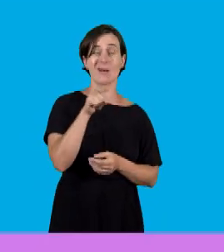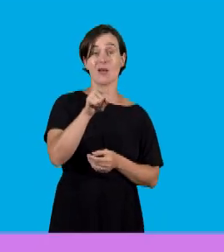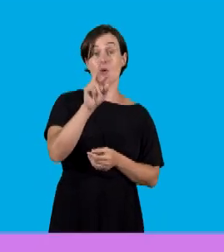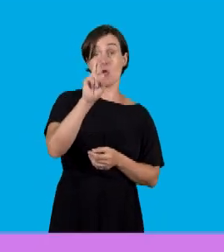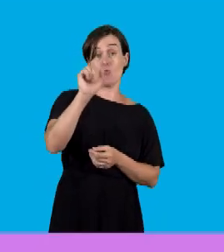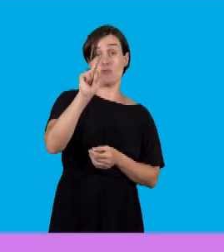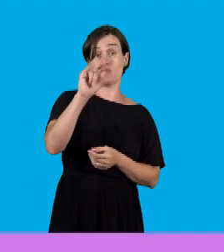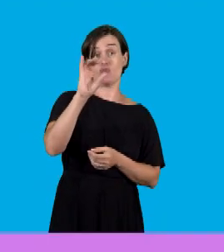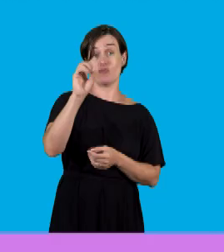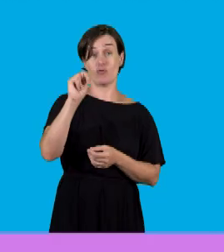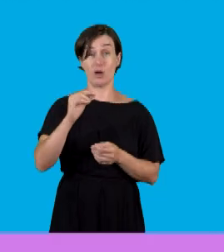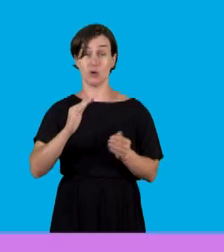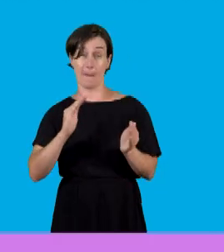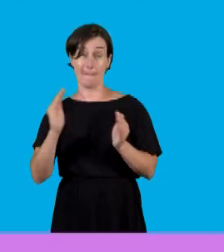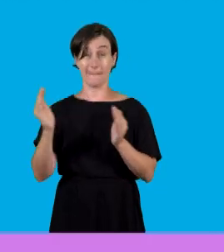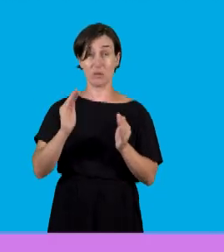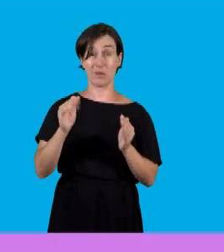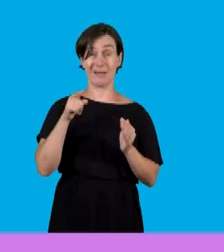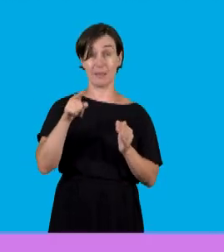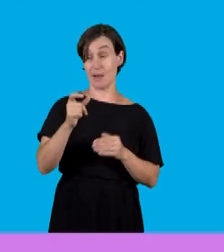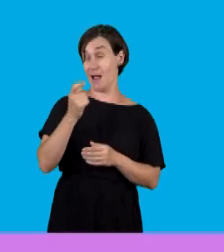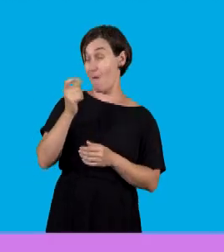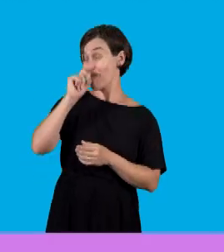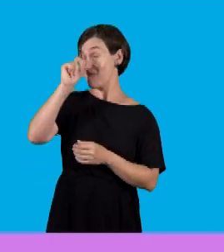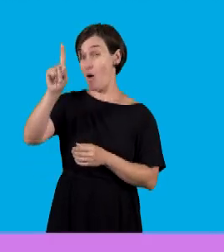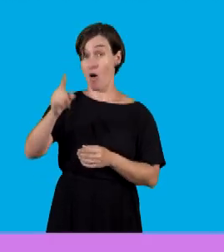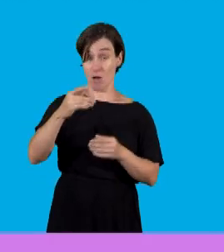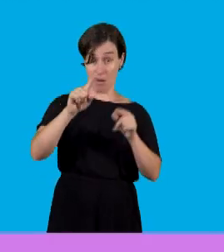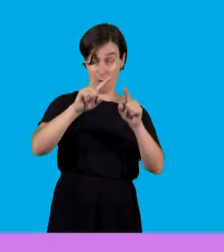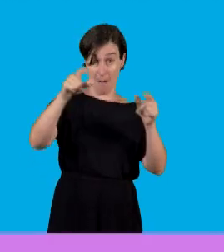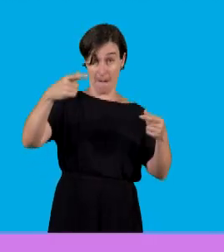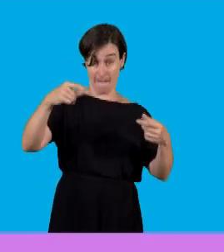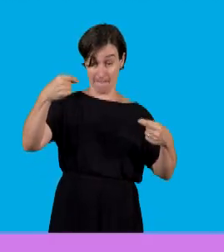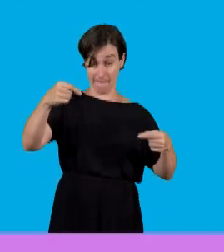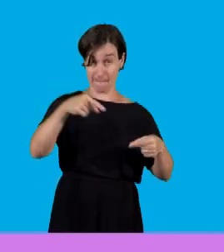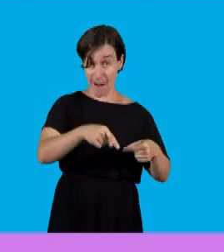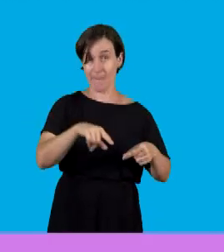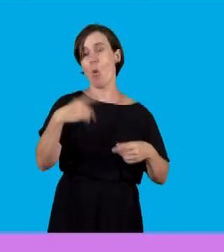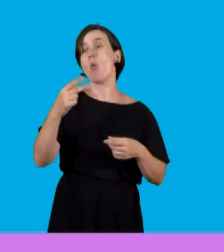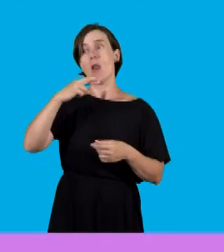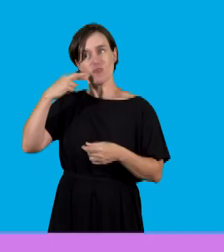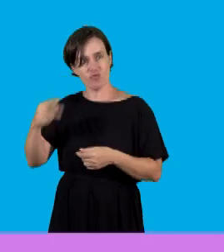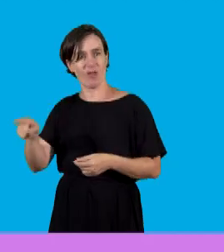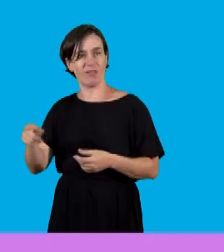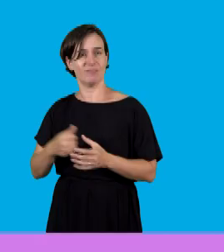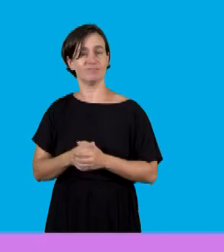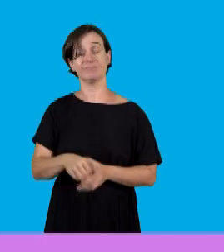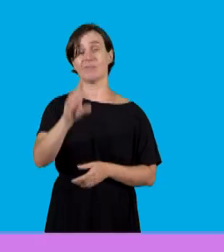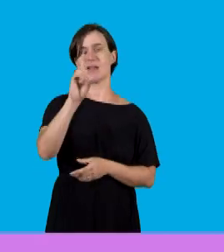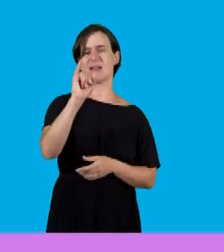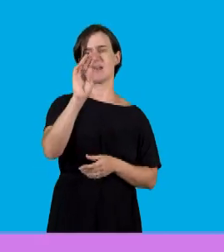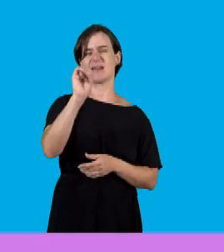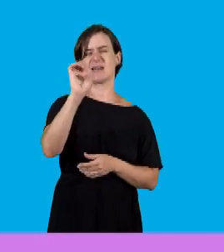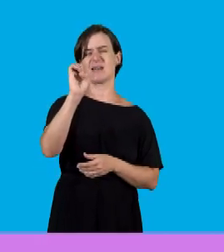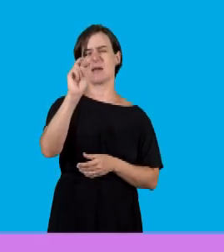ratio between the distance on paper and the actual distance in reality. Dimensions are used to describe the size and the shape